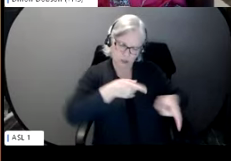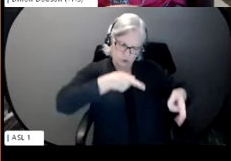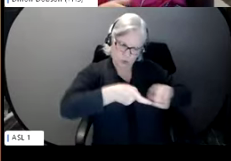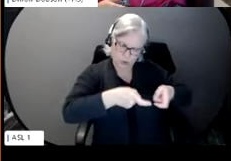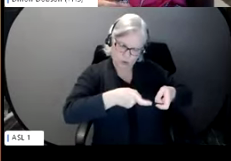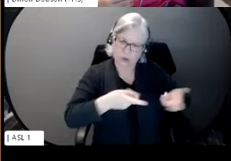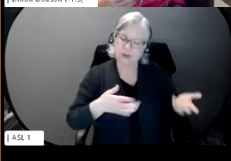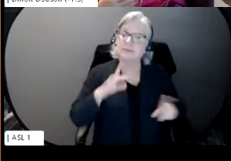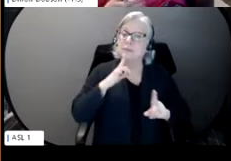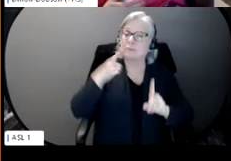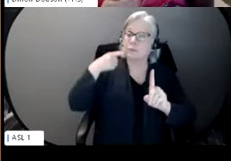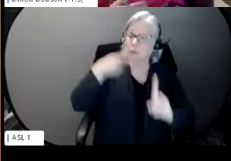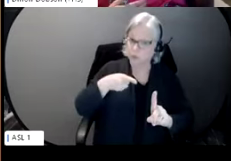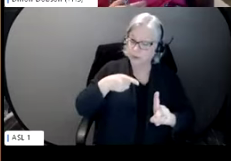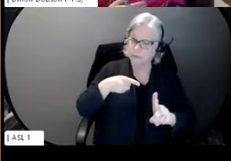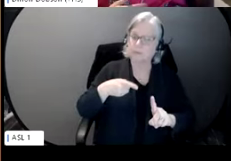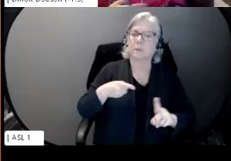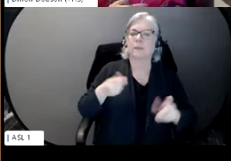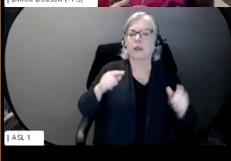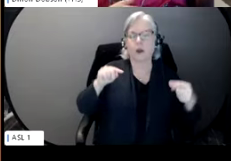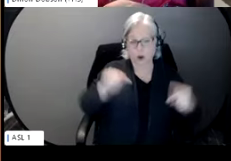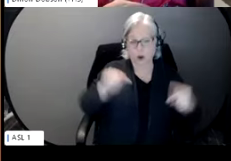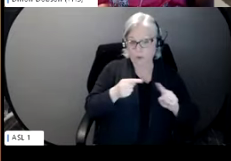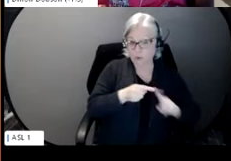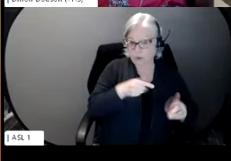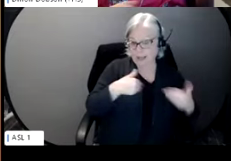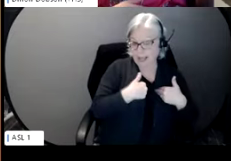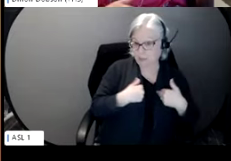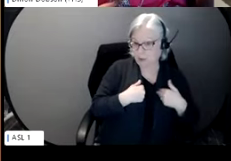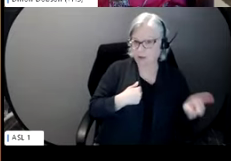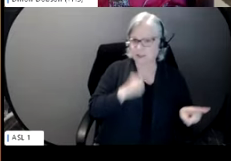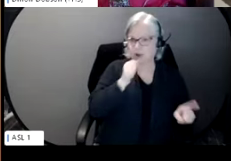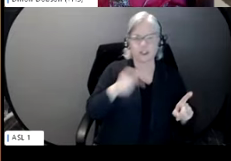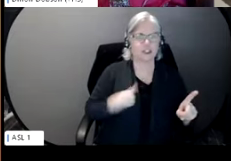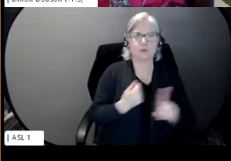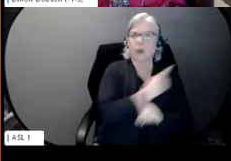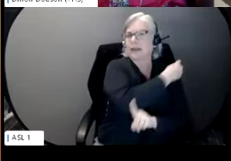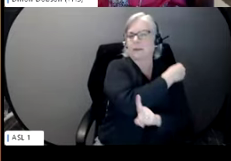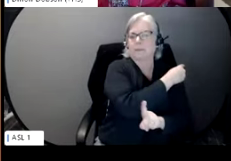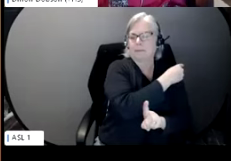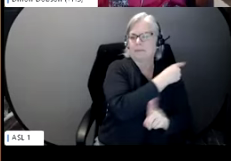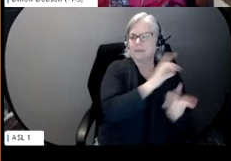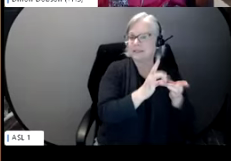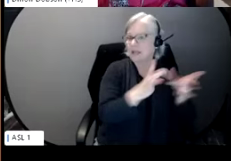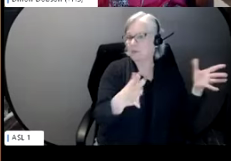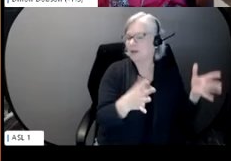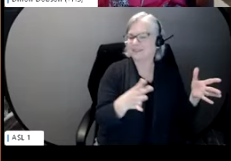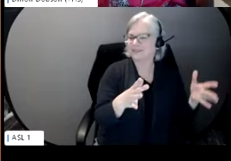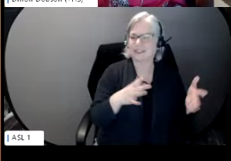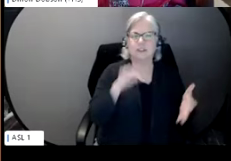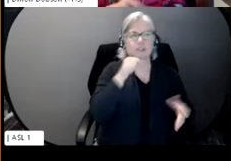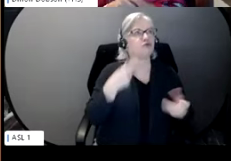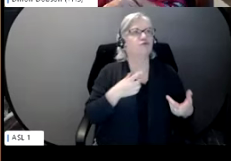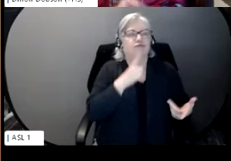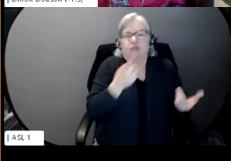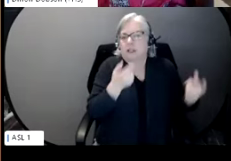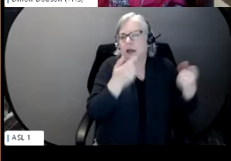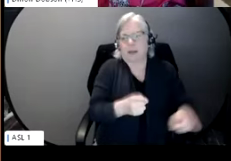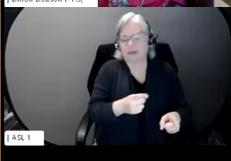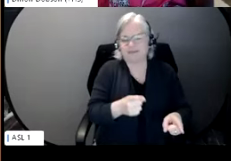The idea is that harm to animals, again, is not random. It is not separate. It doesn't happen by chance. It is actually